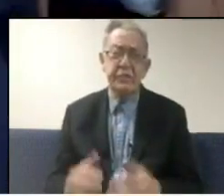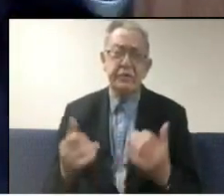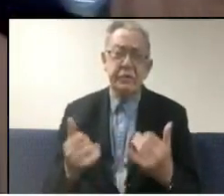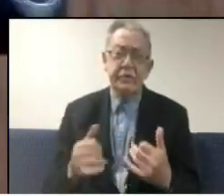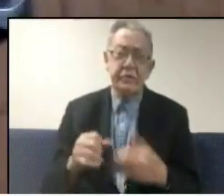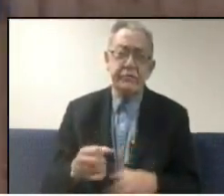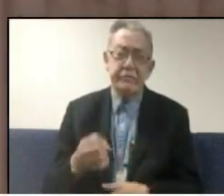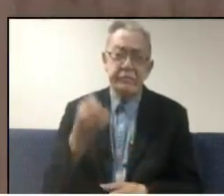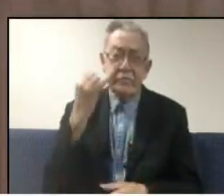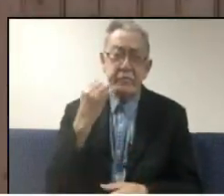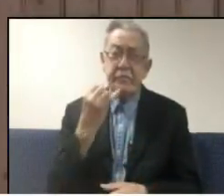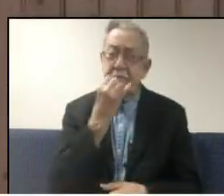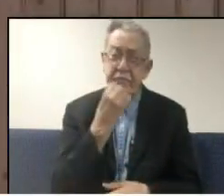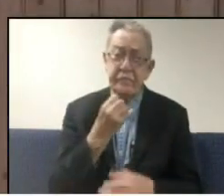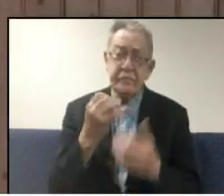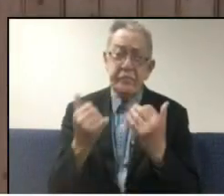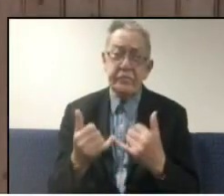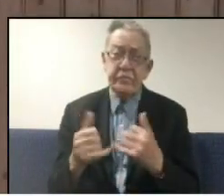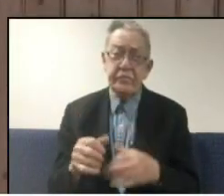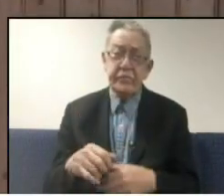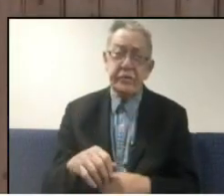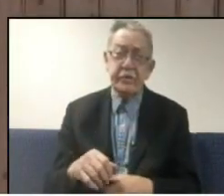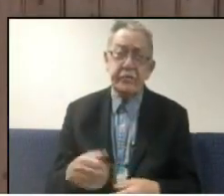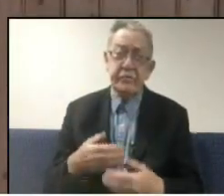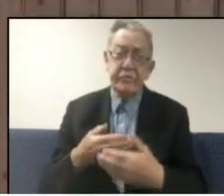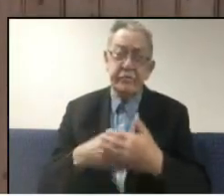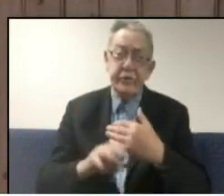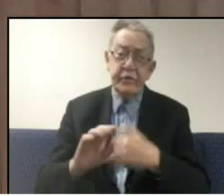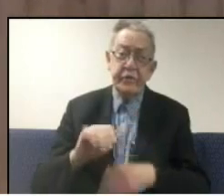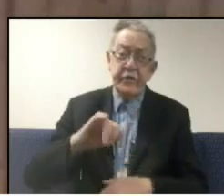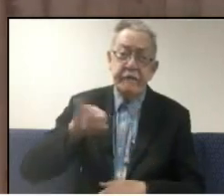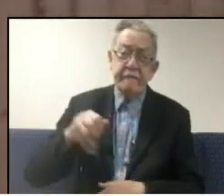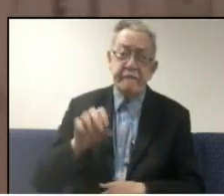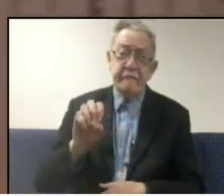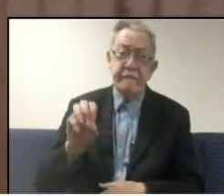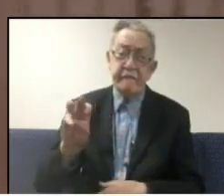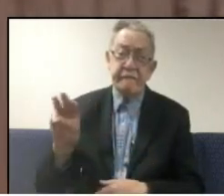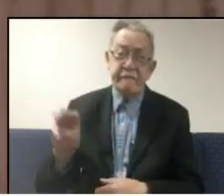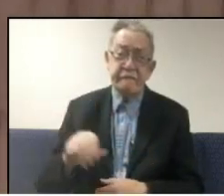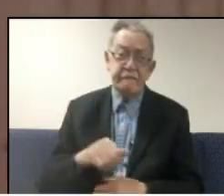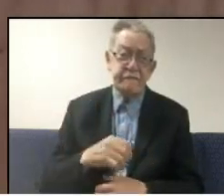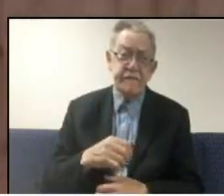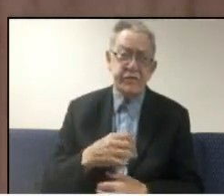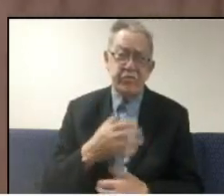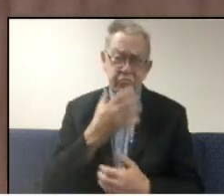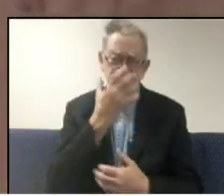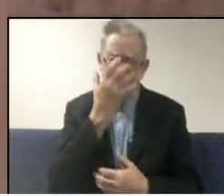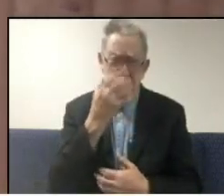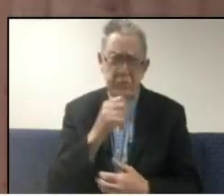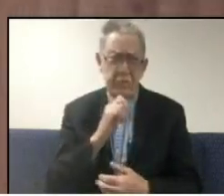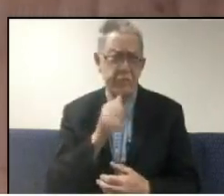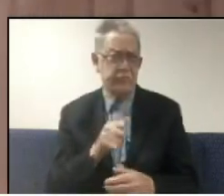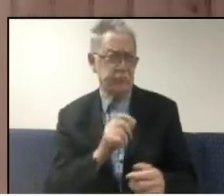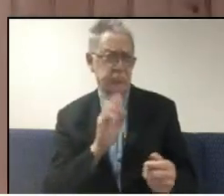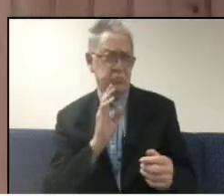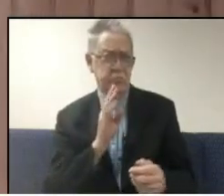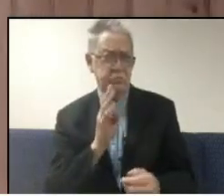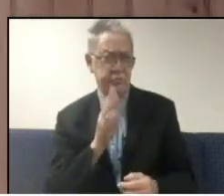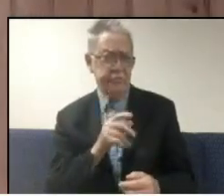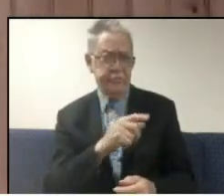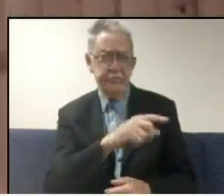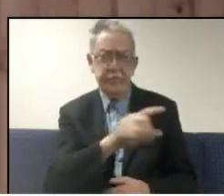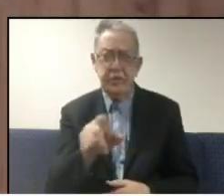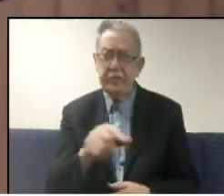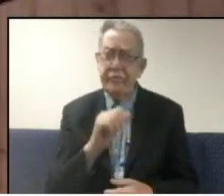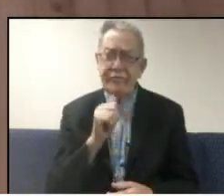you bump into an Orthodox Jew, they're going to just get very angry. They don't want to talk to you. They don't want to acknowledge you. They don't want